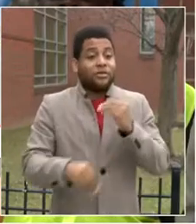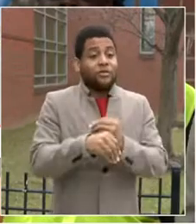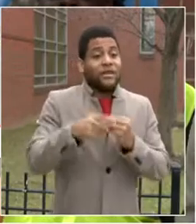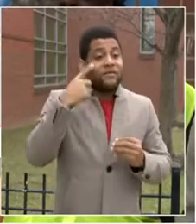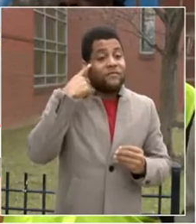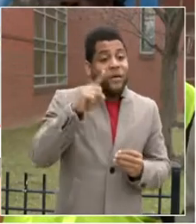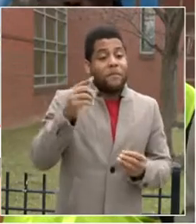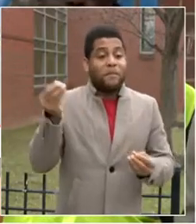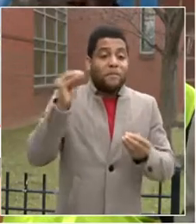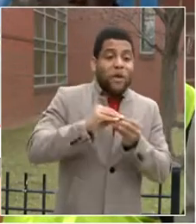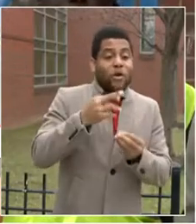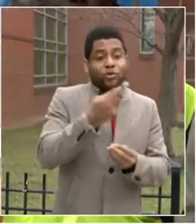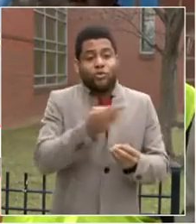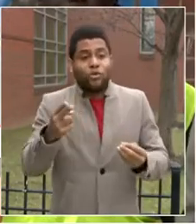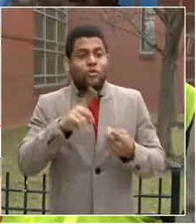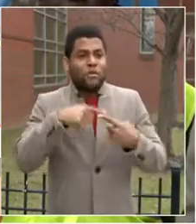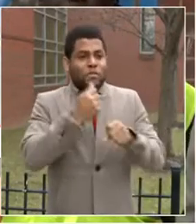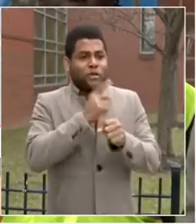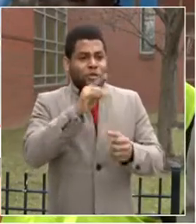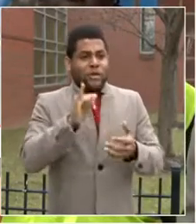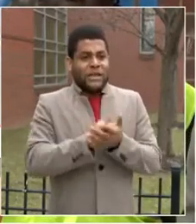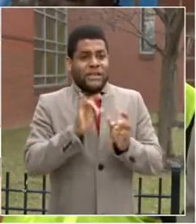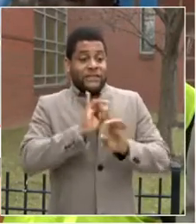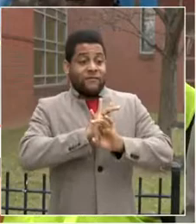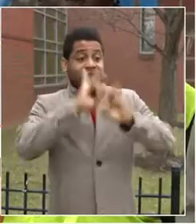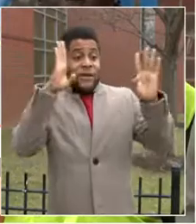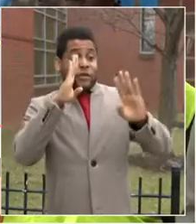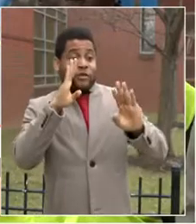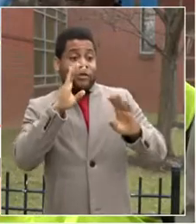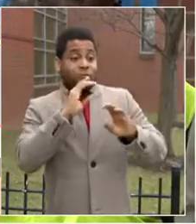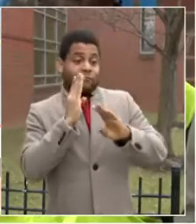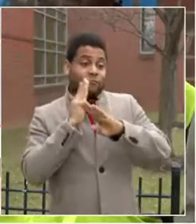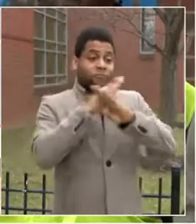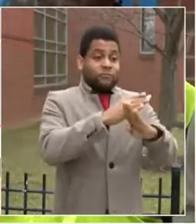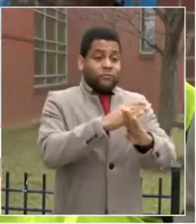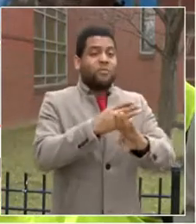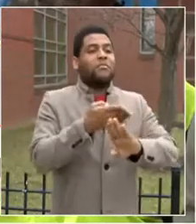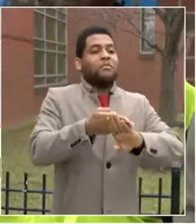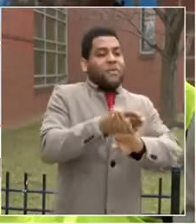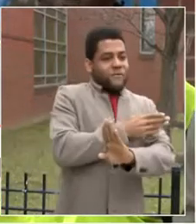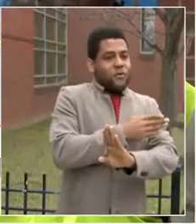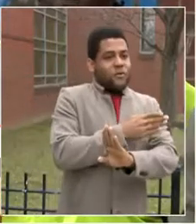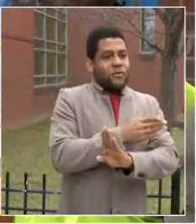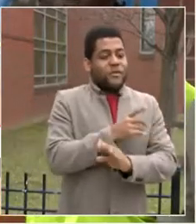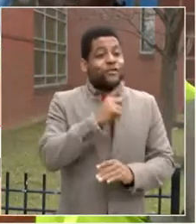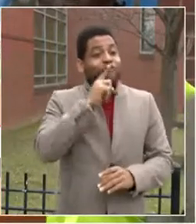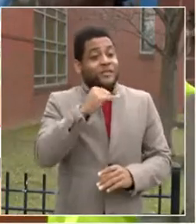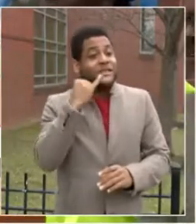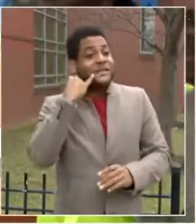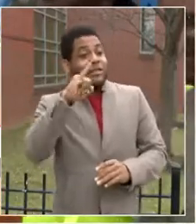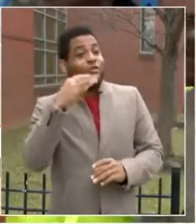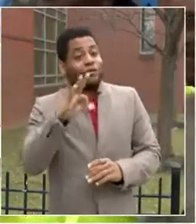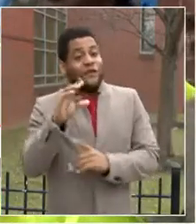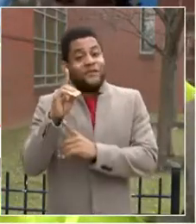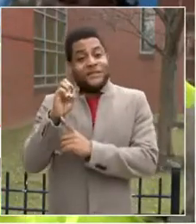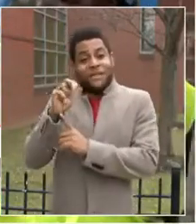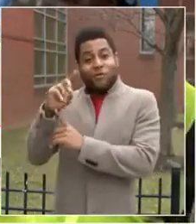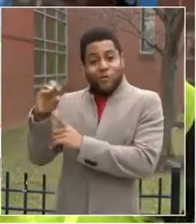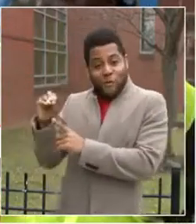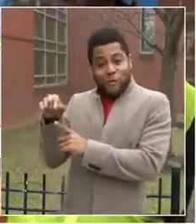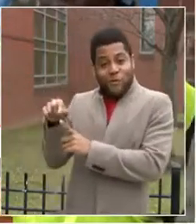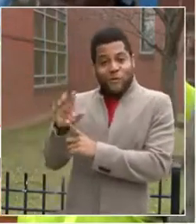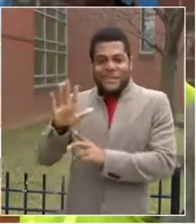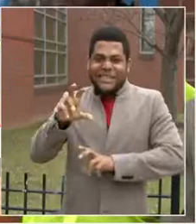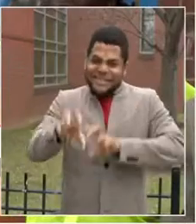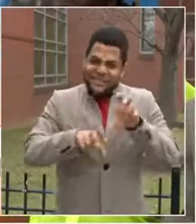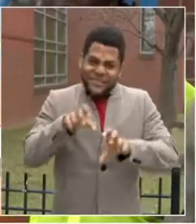violence interruption efforts that we have already in the city. I'm a little bit jealous of Delano, but but I can't be jealous